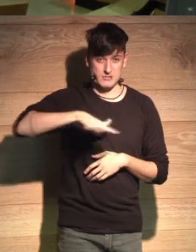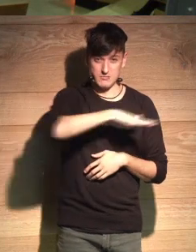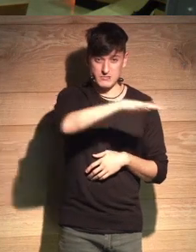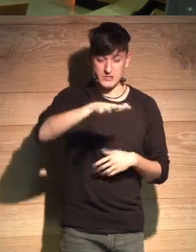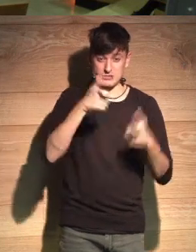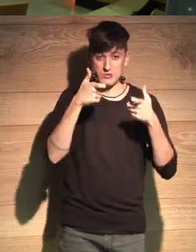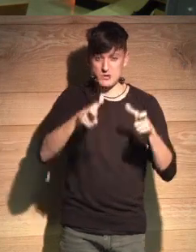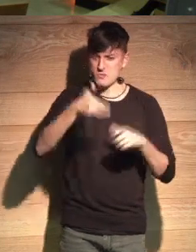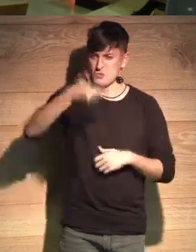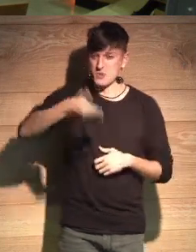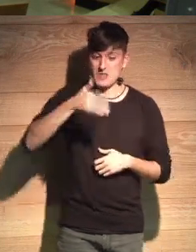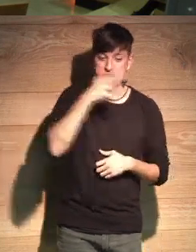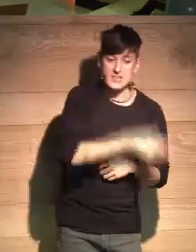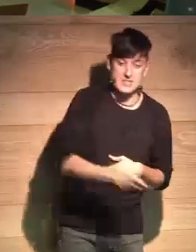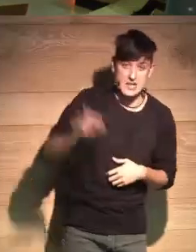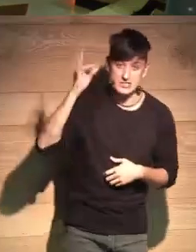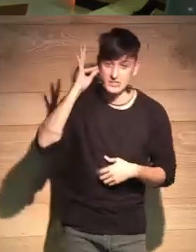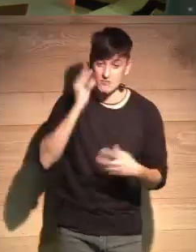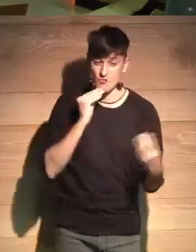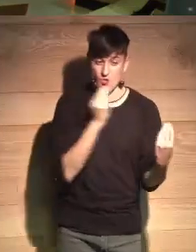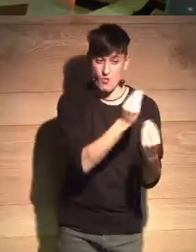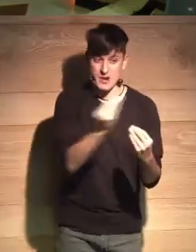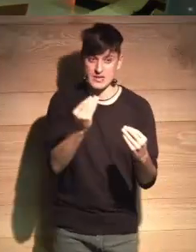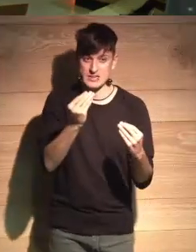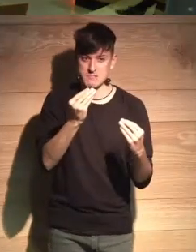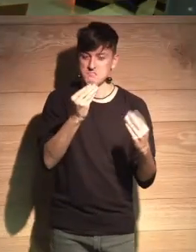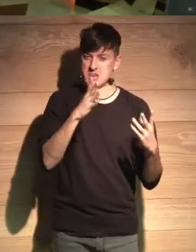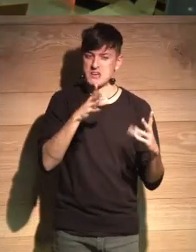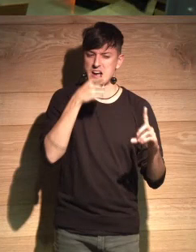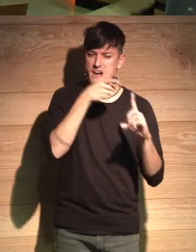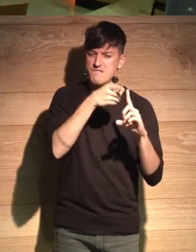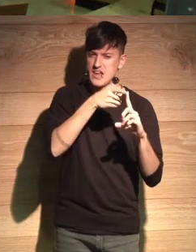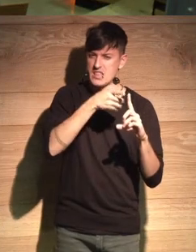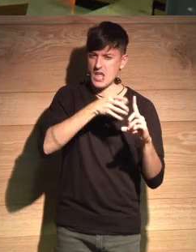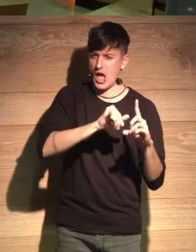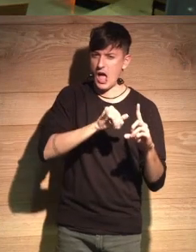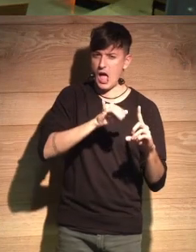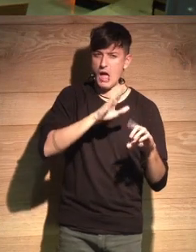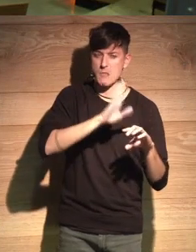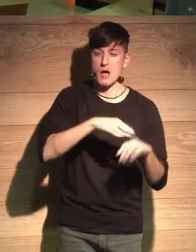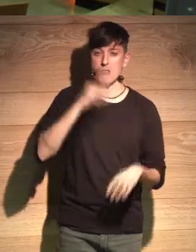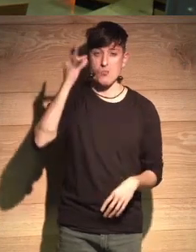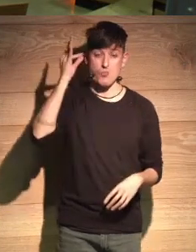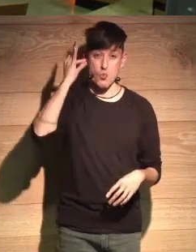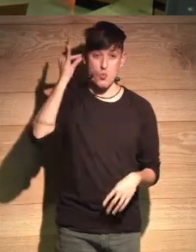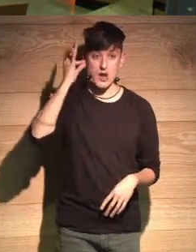for that, we need girls, young women, to know